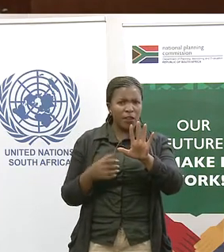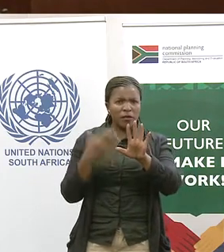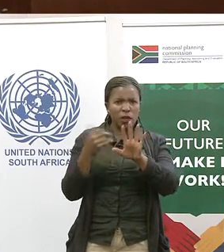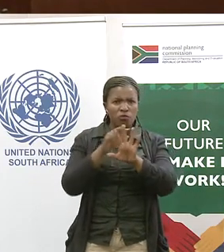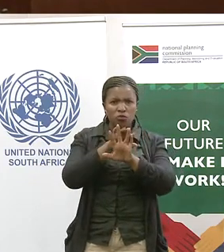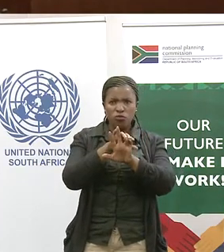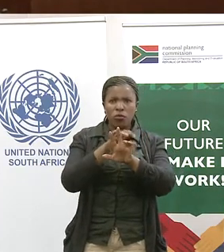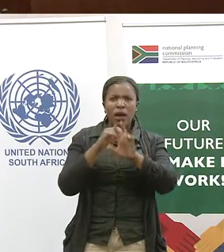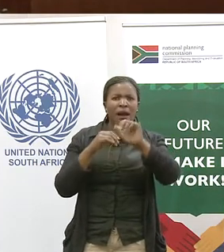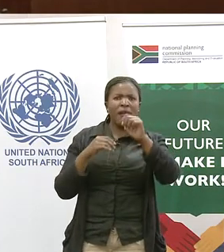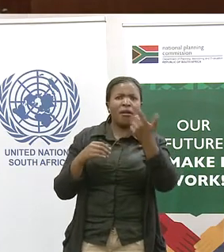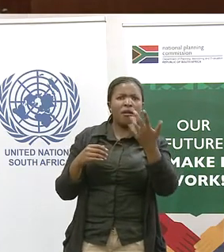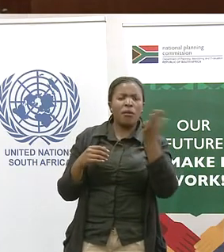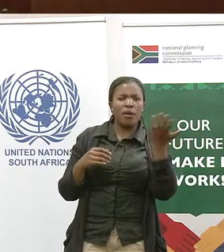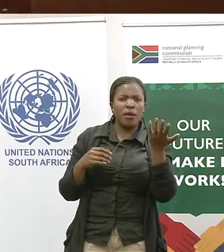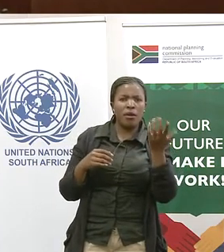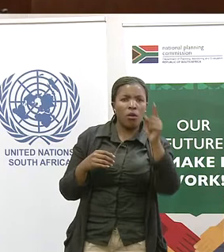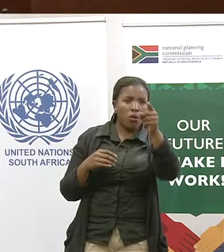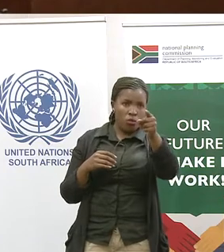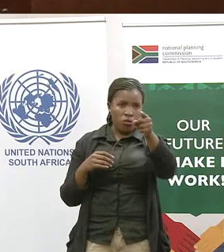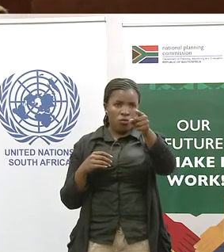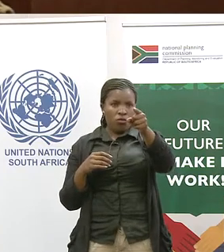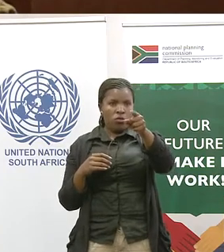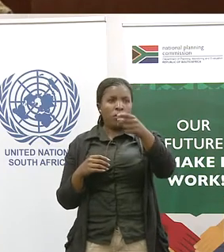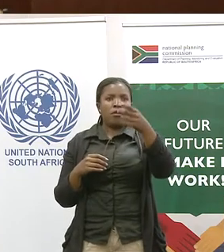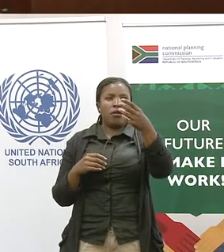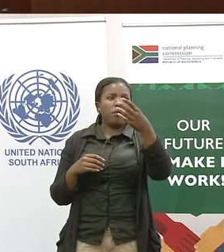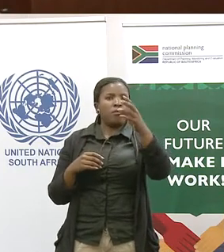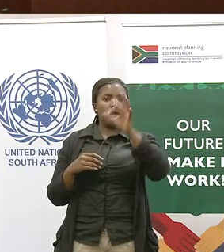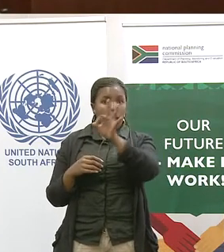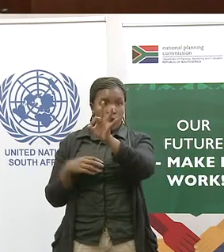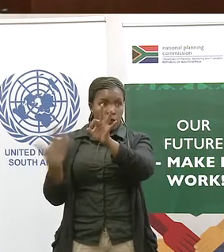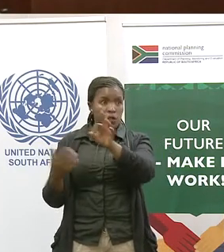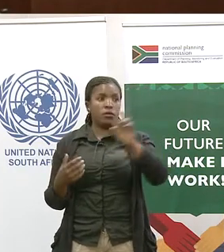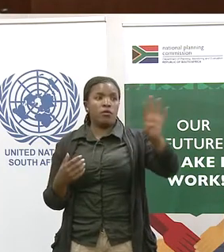there. We'll take that as 3, then there's 4 and 5 this side.